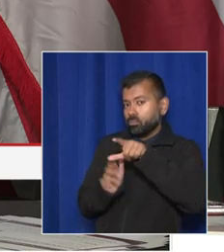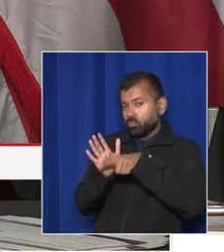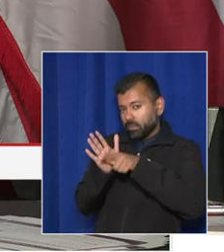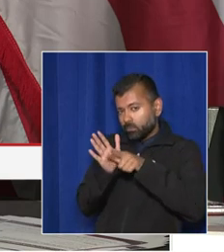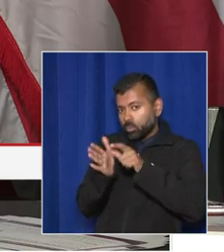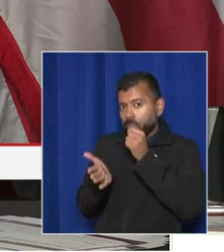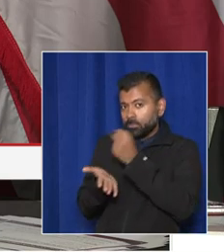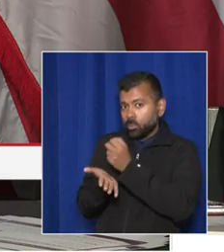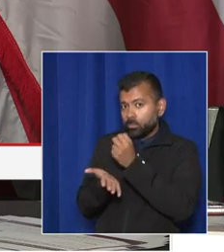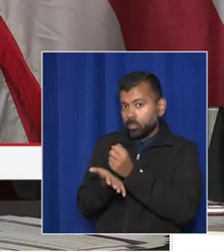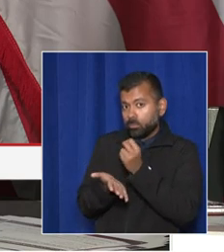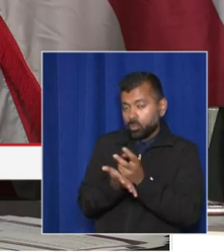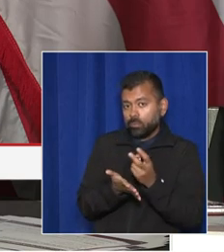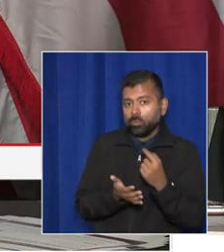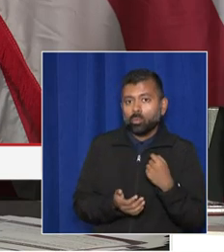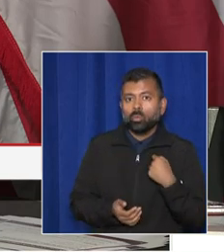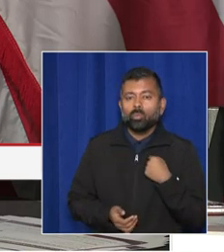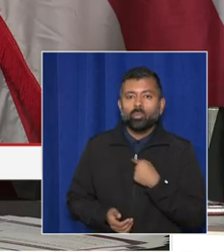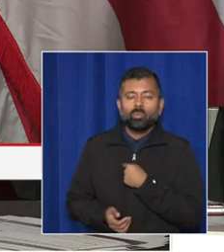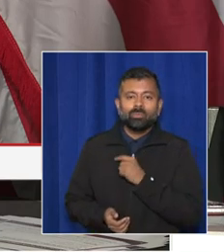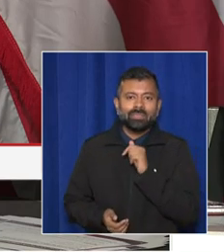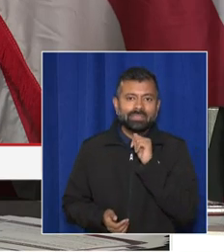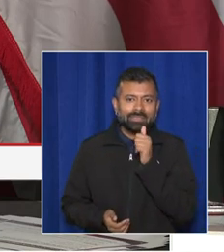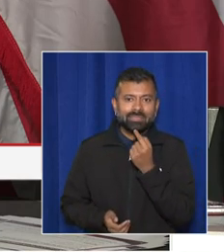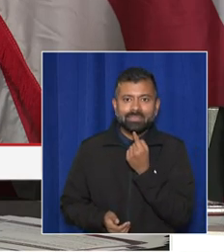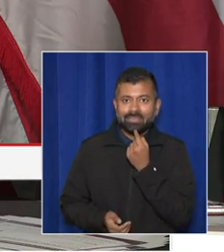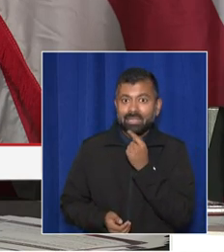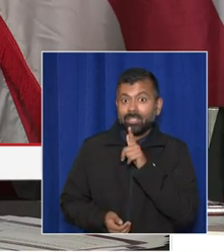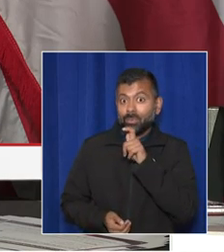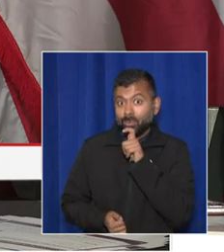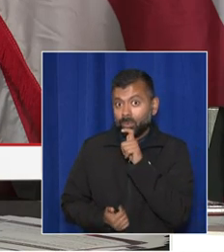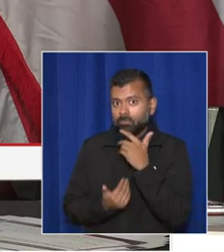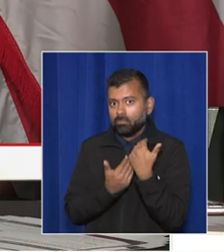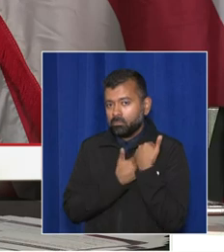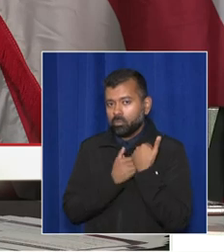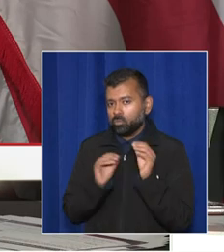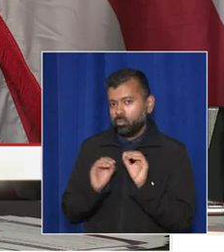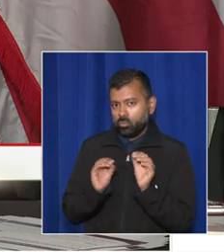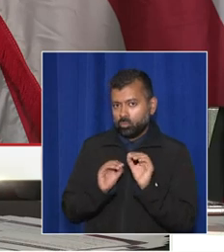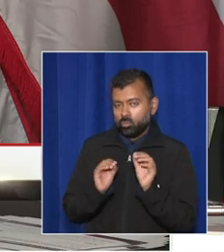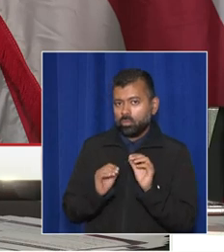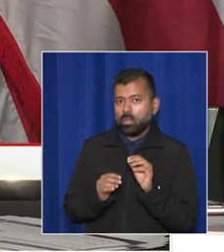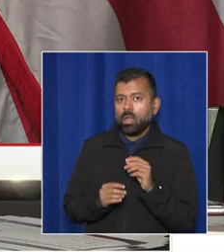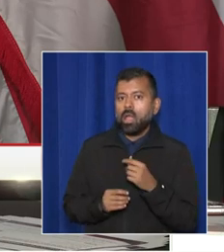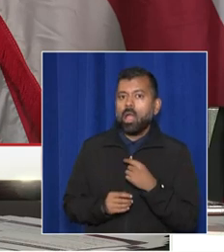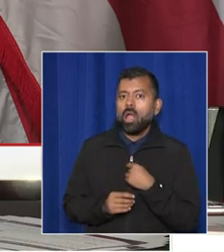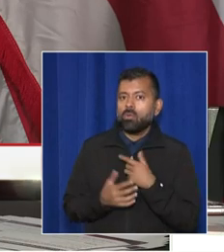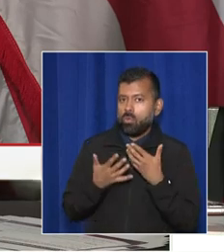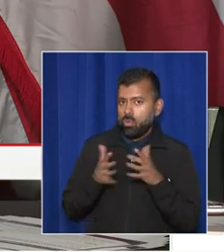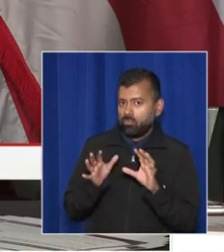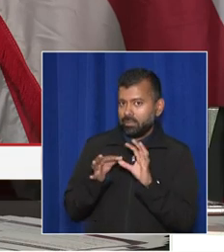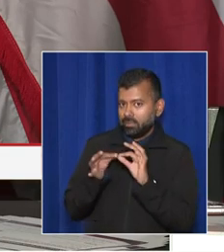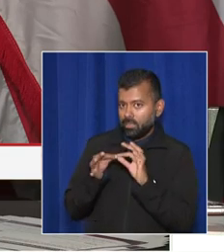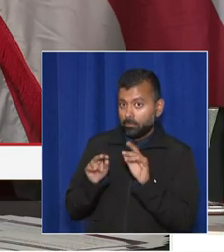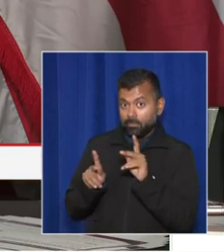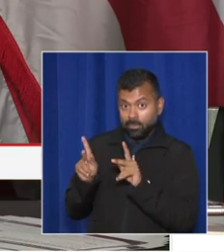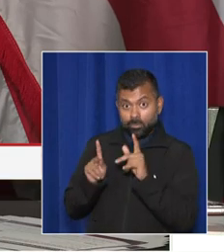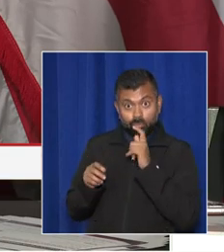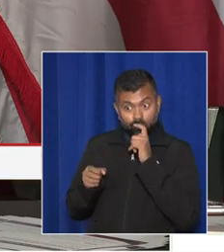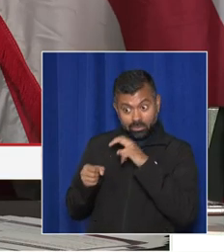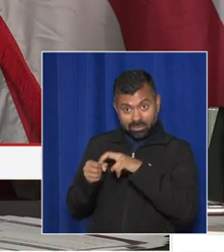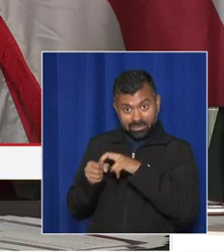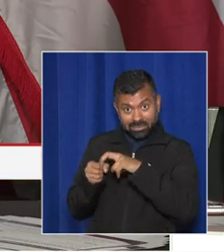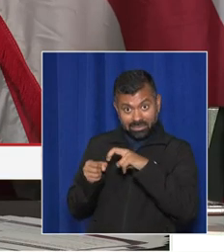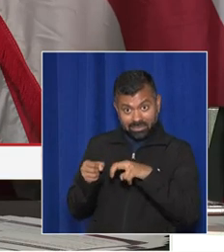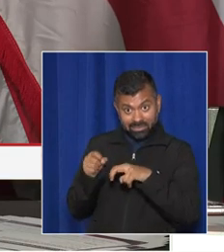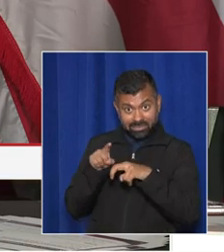the number of people who are without employment, and I have directed them to do whatever they need to do within our process and procedure